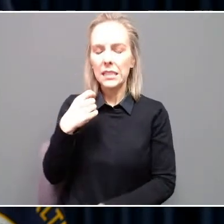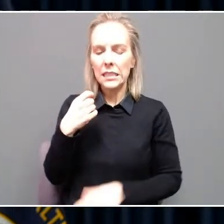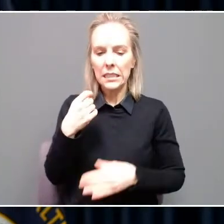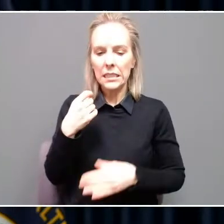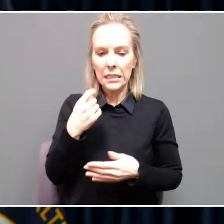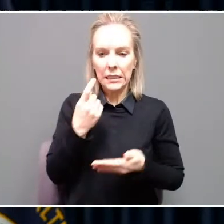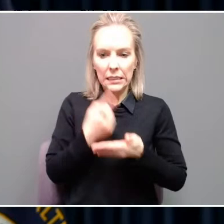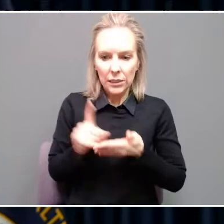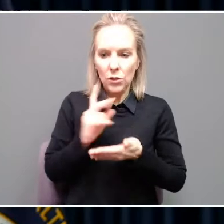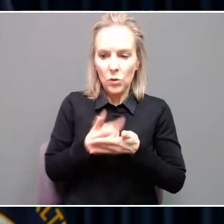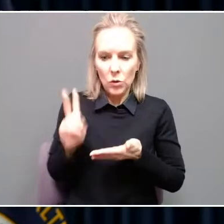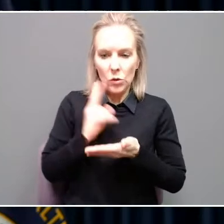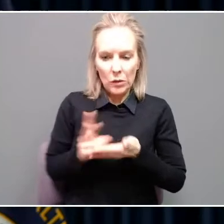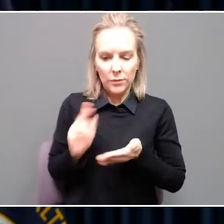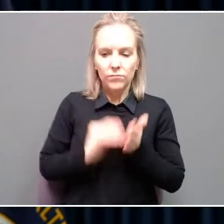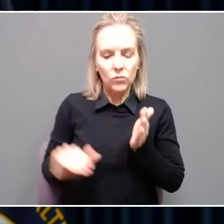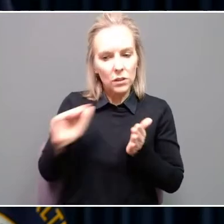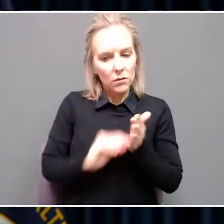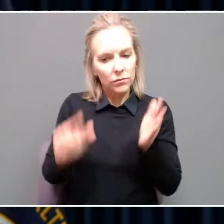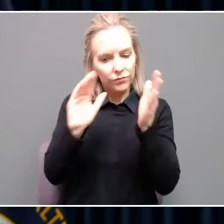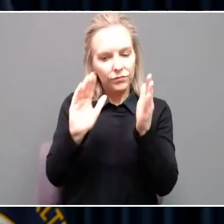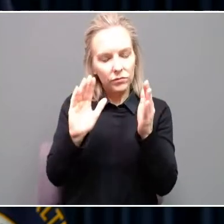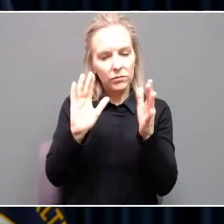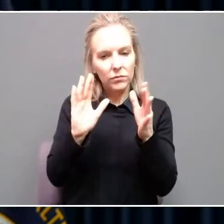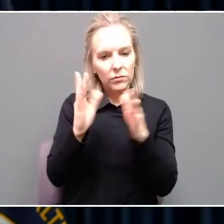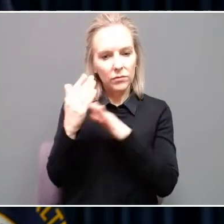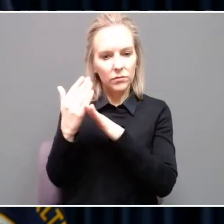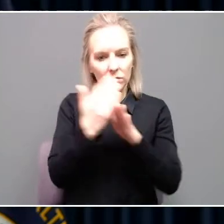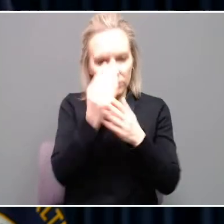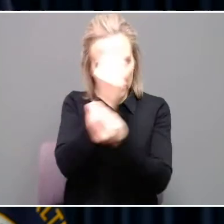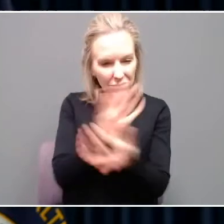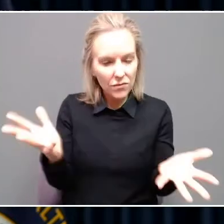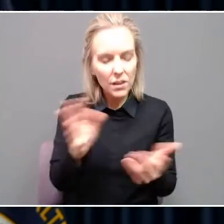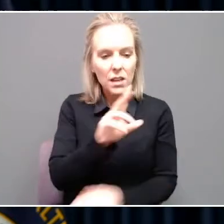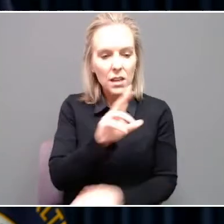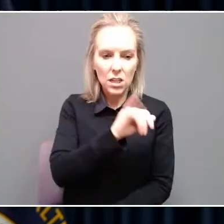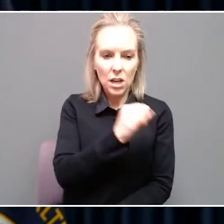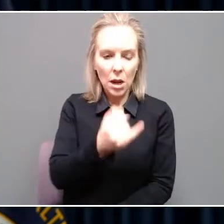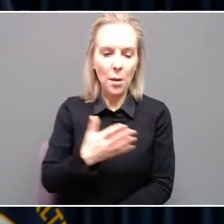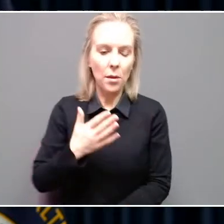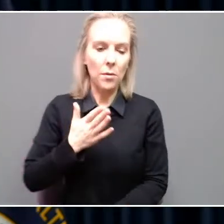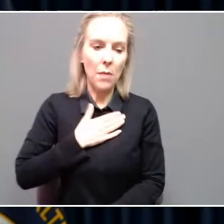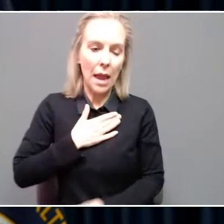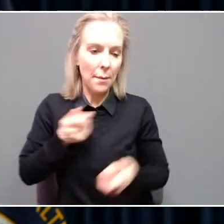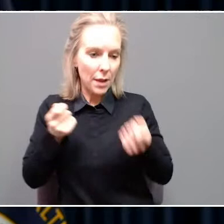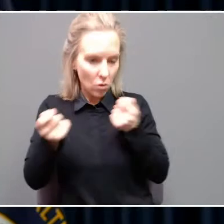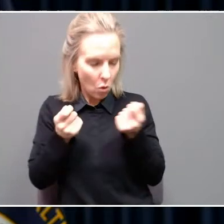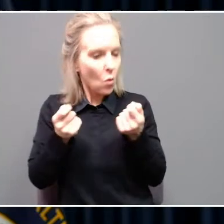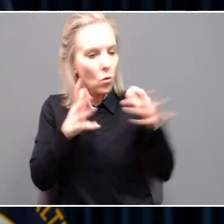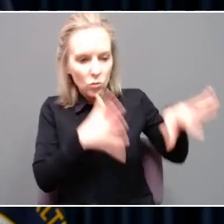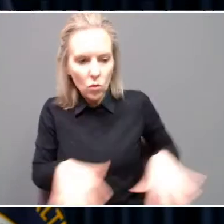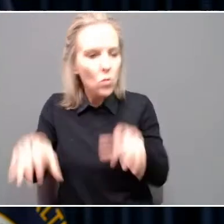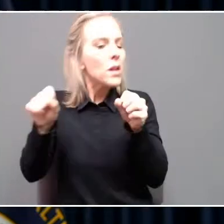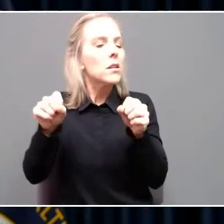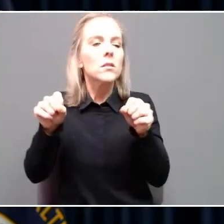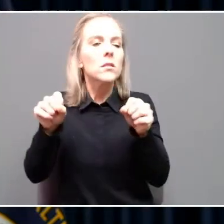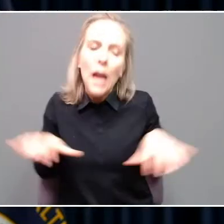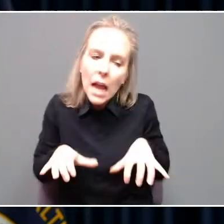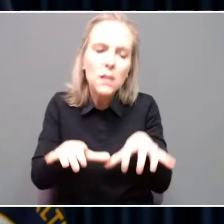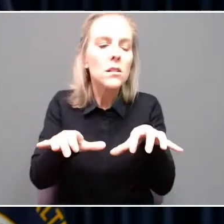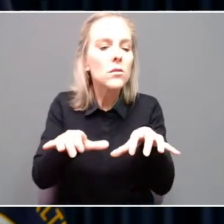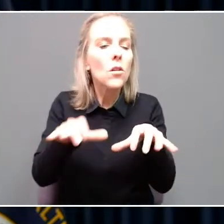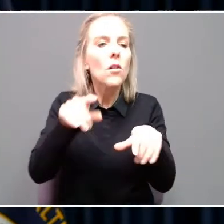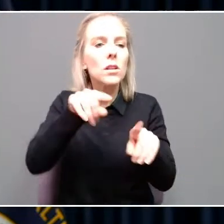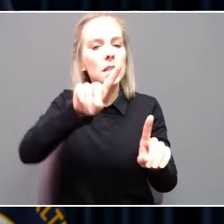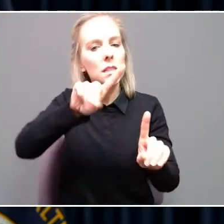weeks, my administration has taken uh, quick and decisive action to make our juvenile justice